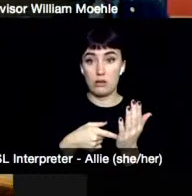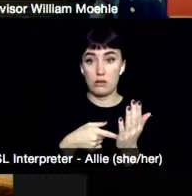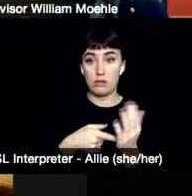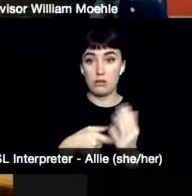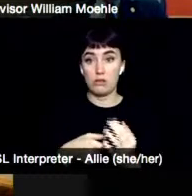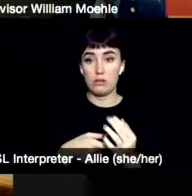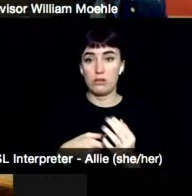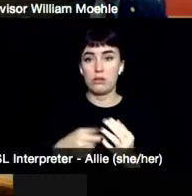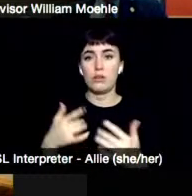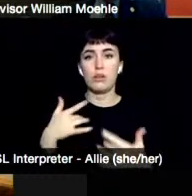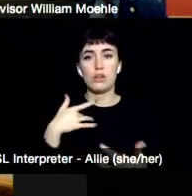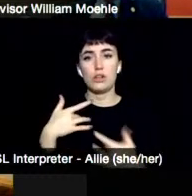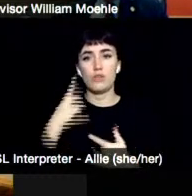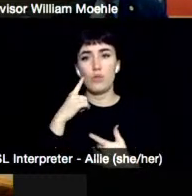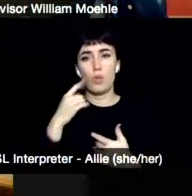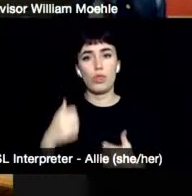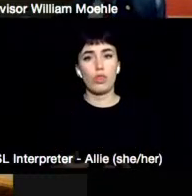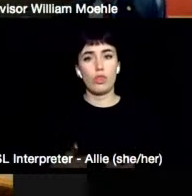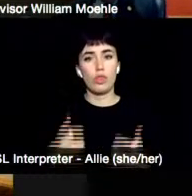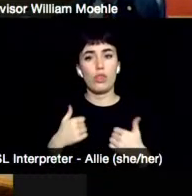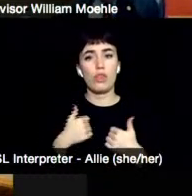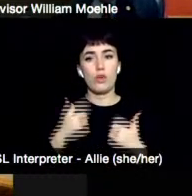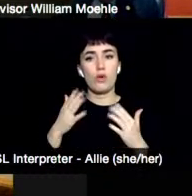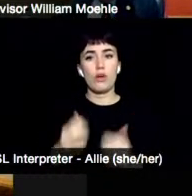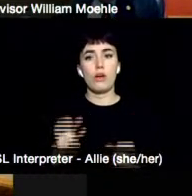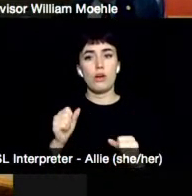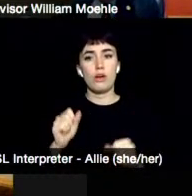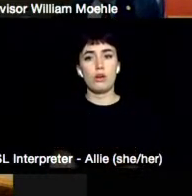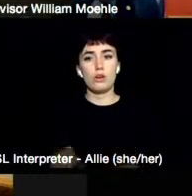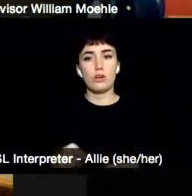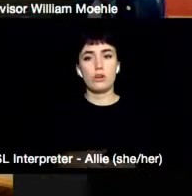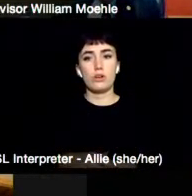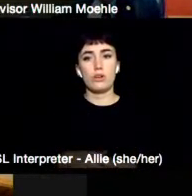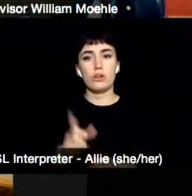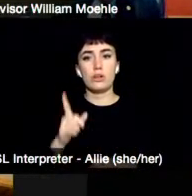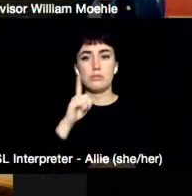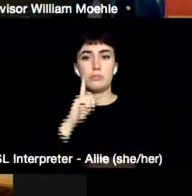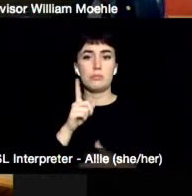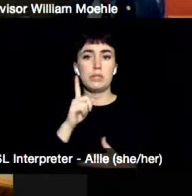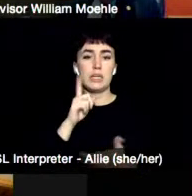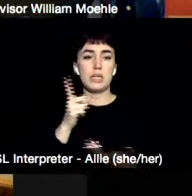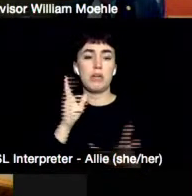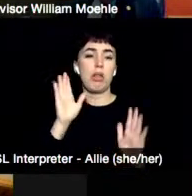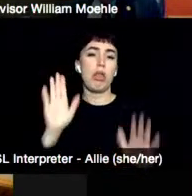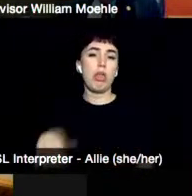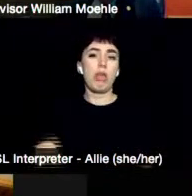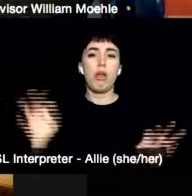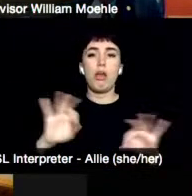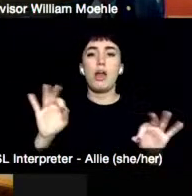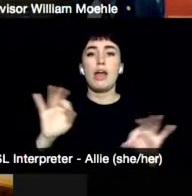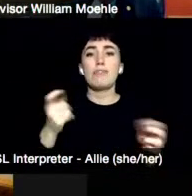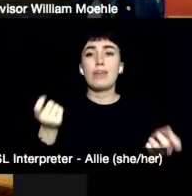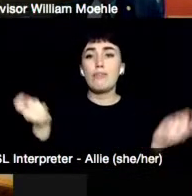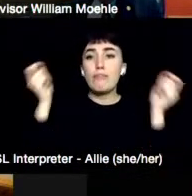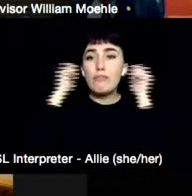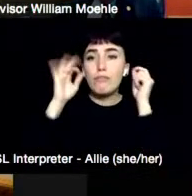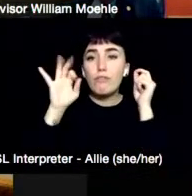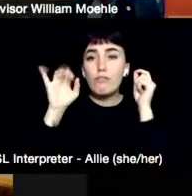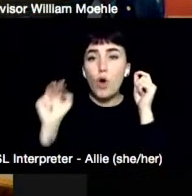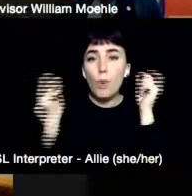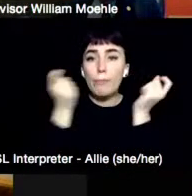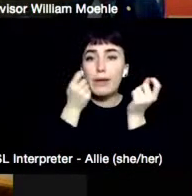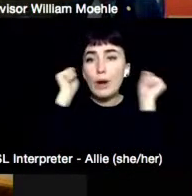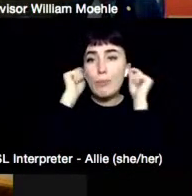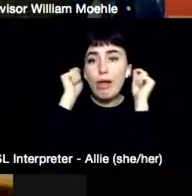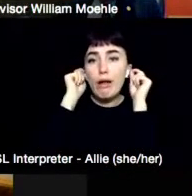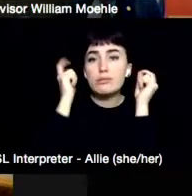the concerns of the residents can be overcome by foam earplugs. What's the big deal? I think that